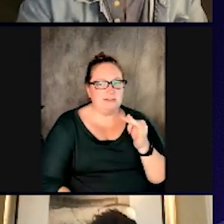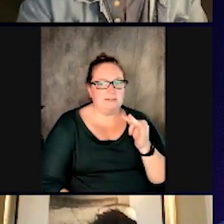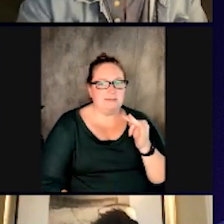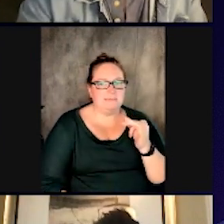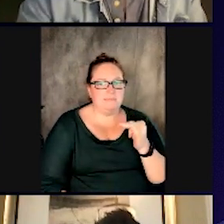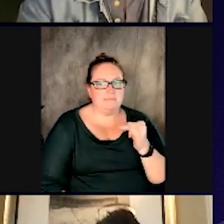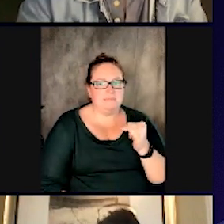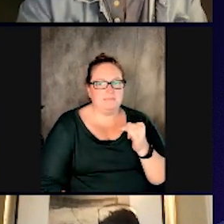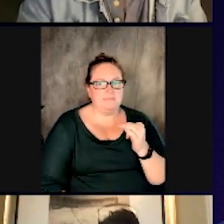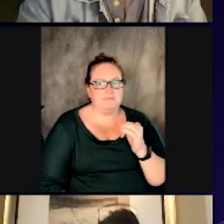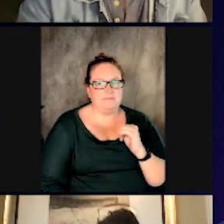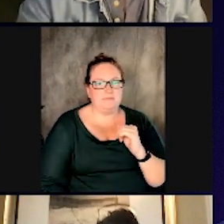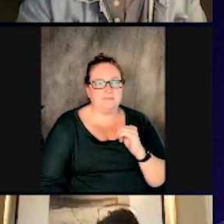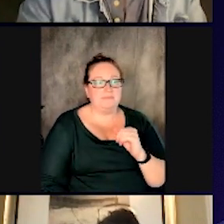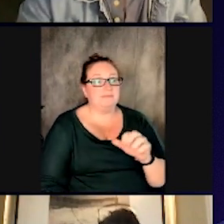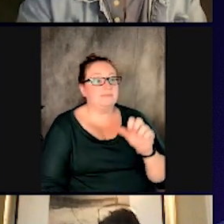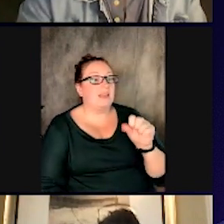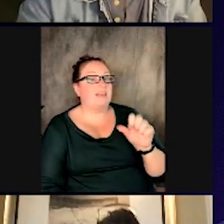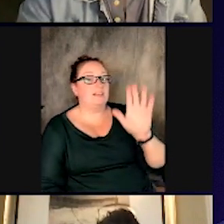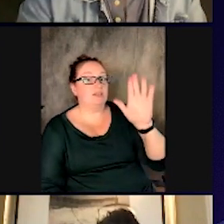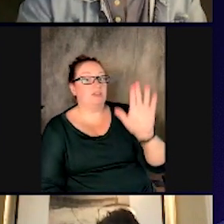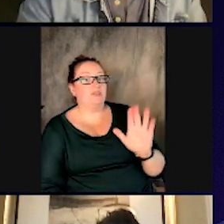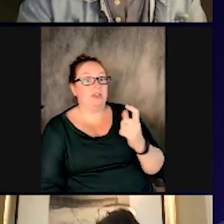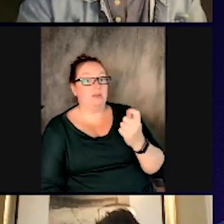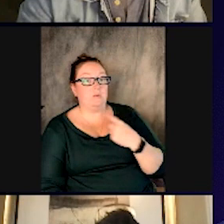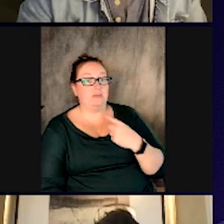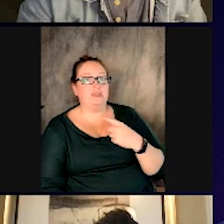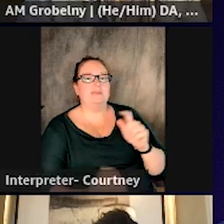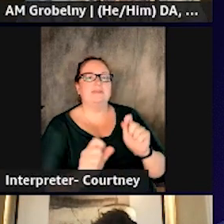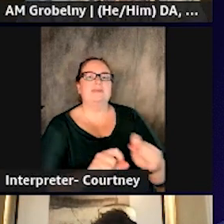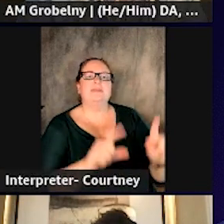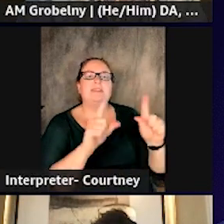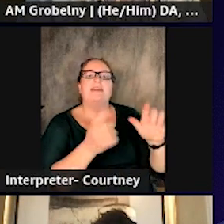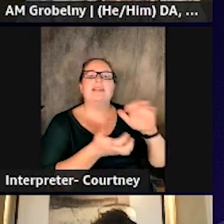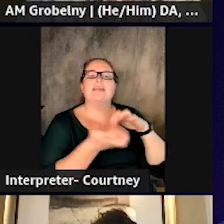Yeah, that's a great question. So let me jump over into CloudWatch metrics.